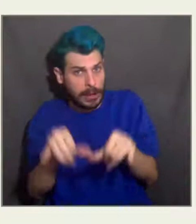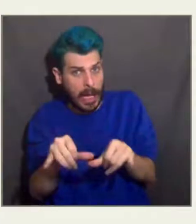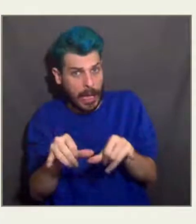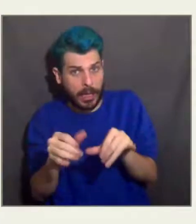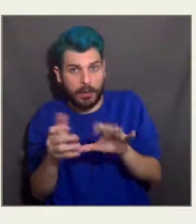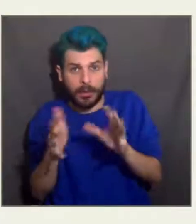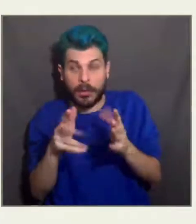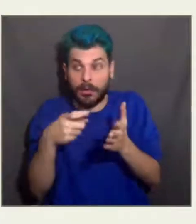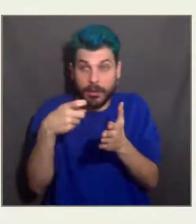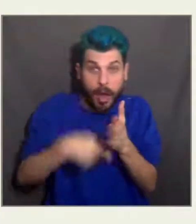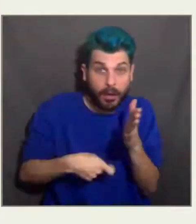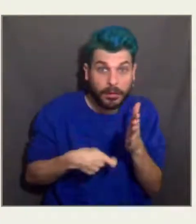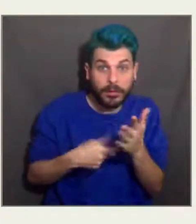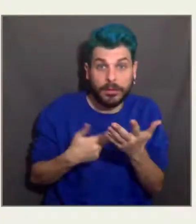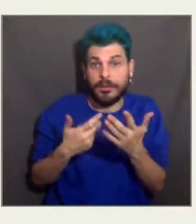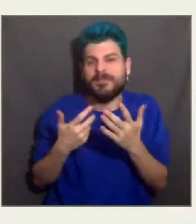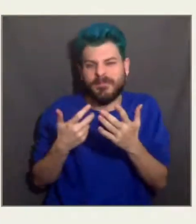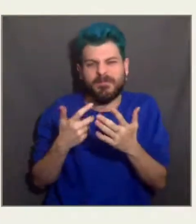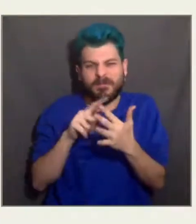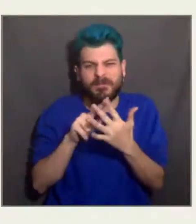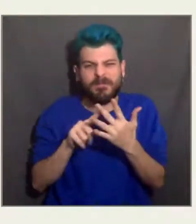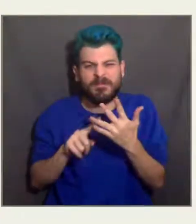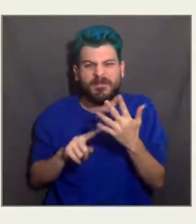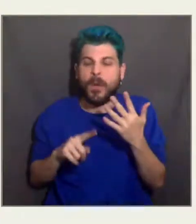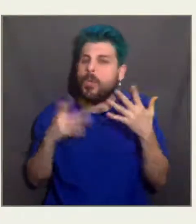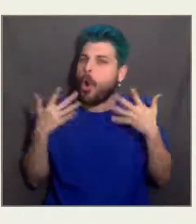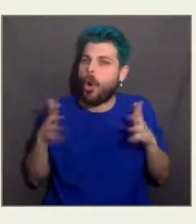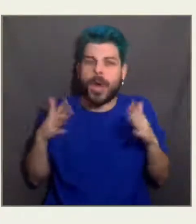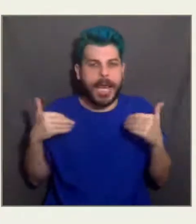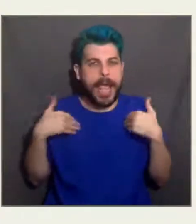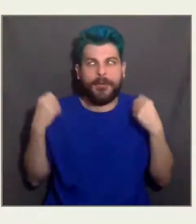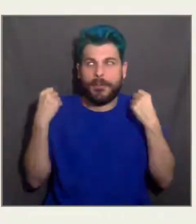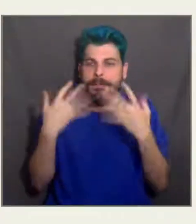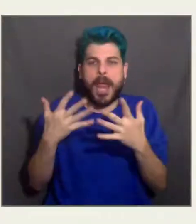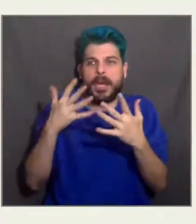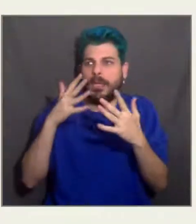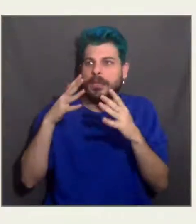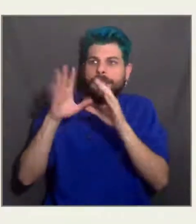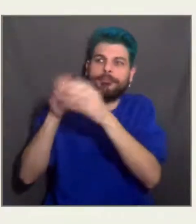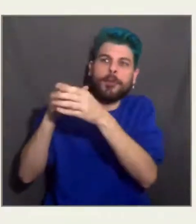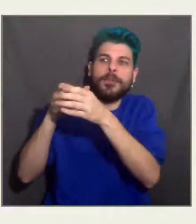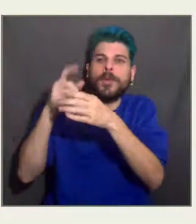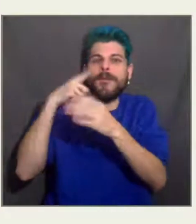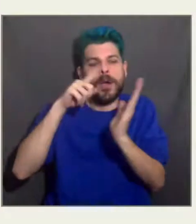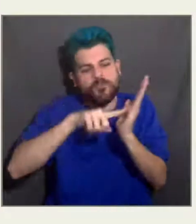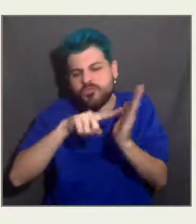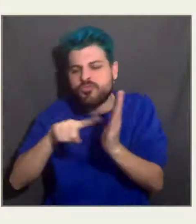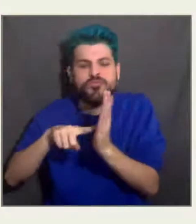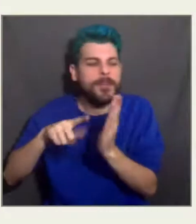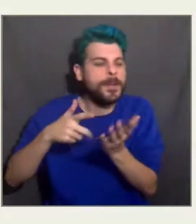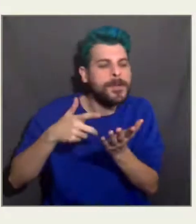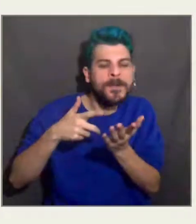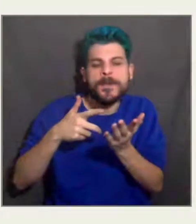effectiveness. But there's a lot of checks and balances already within the system to deal with issues like that. So you described an oversight